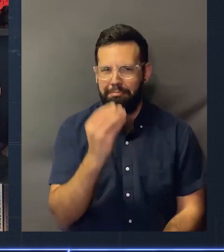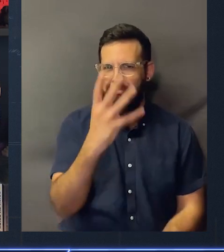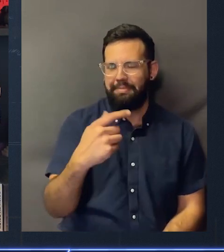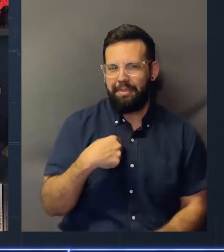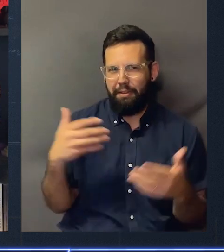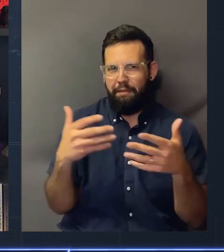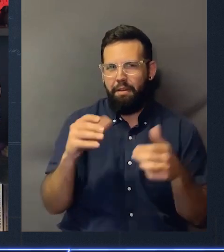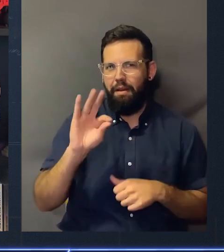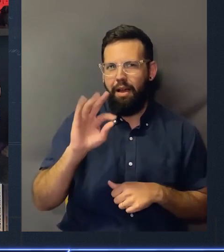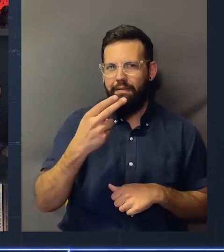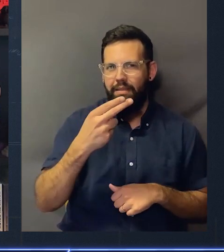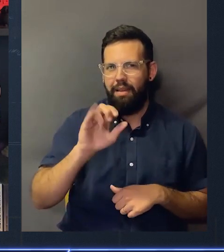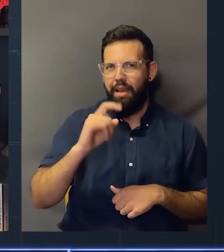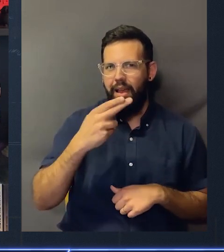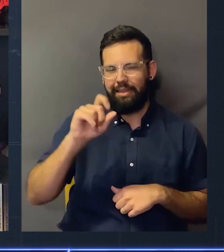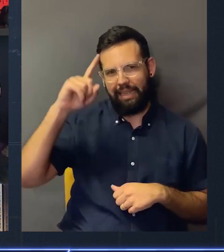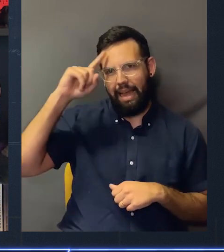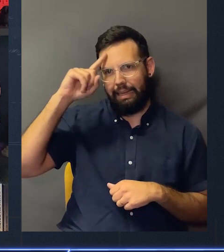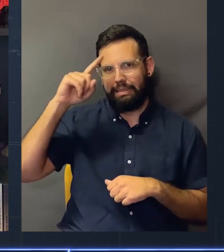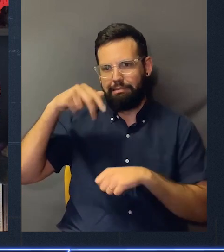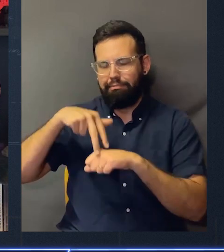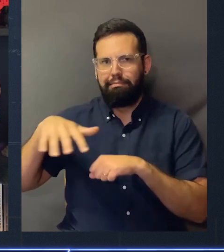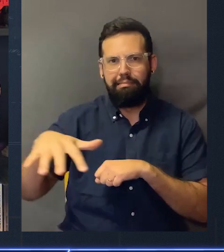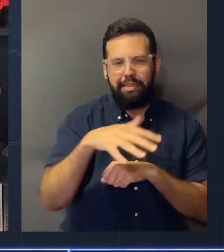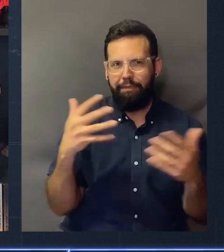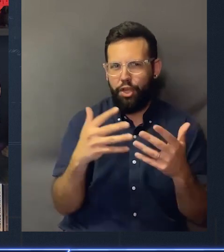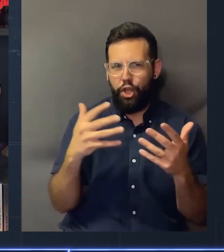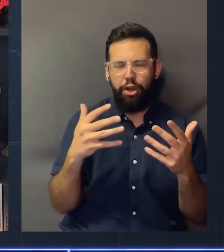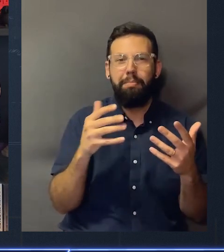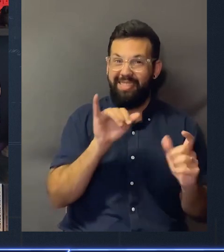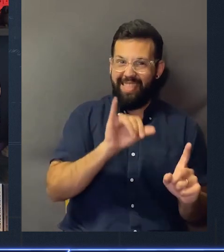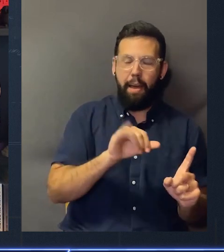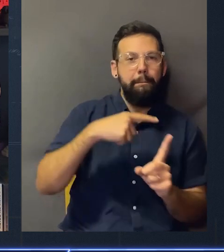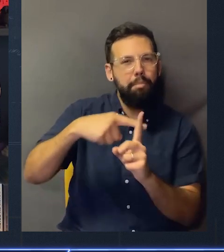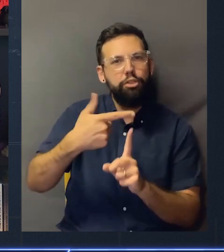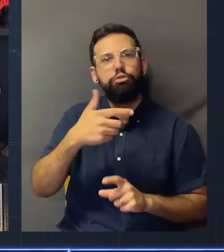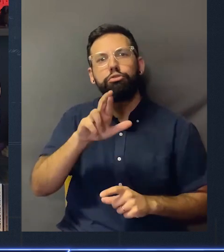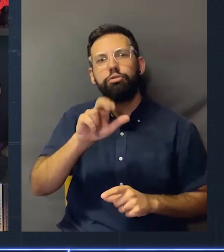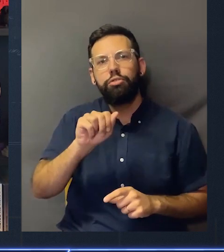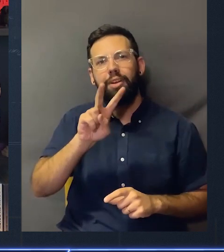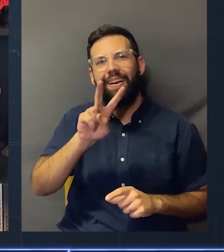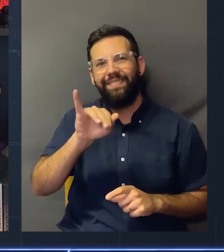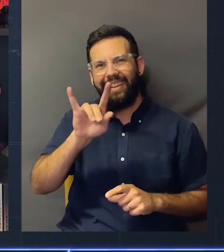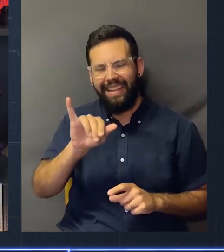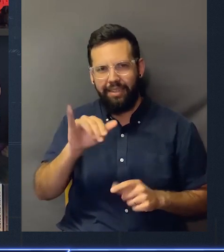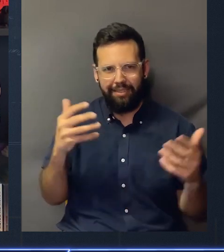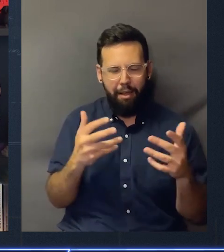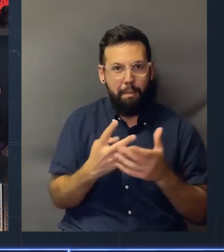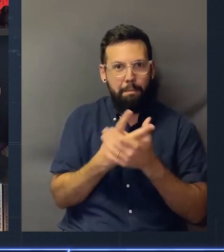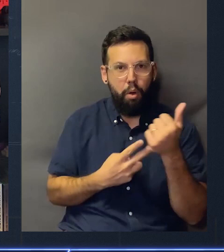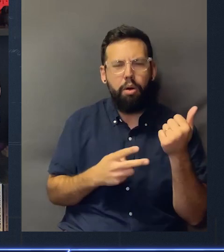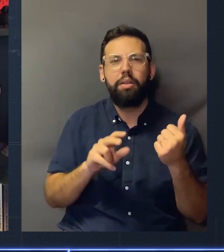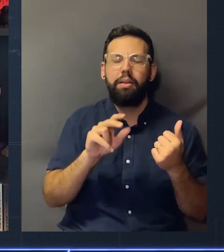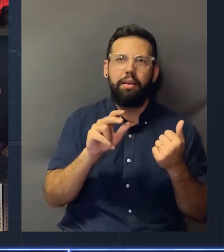of a fear of heights from time to time, maybe a little bit more of actually a fear of gravity and what gravity plus height can actually do. I